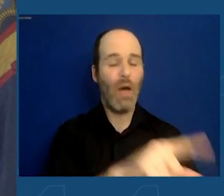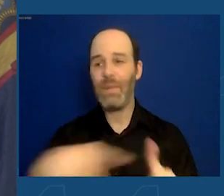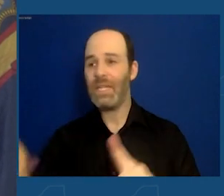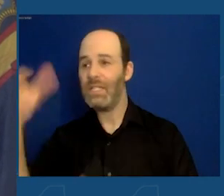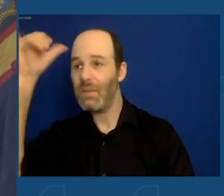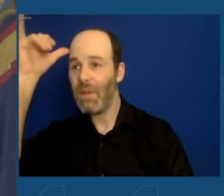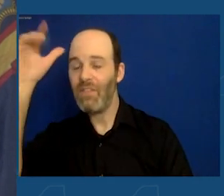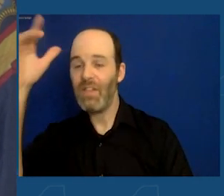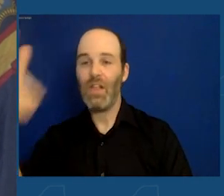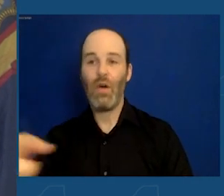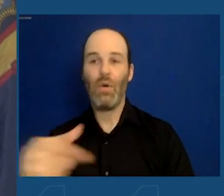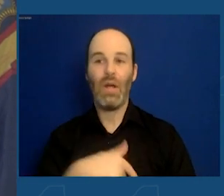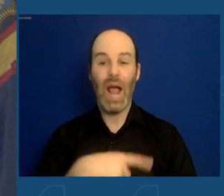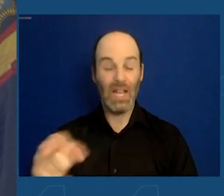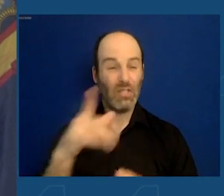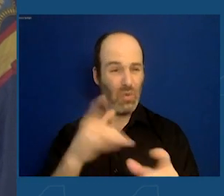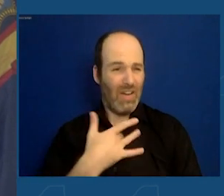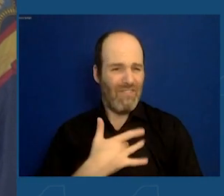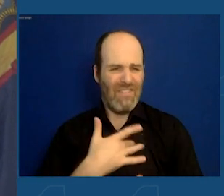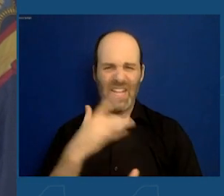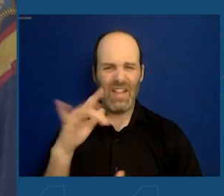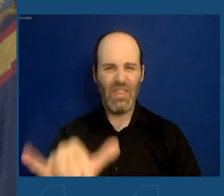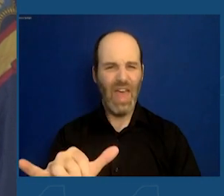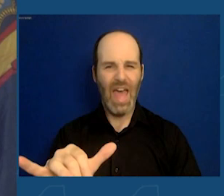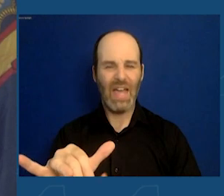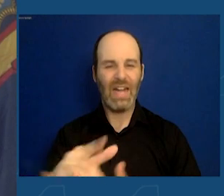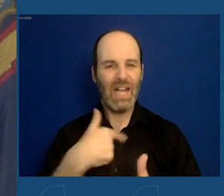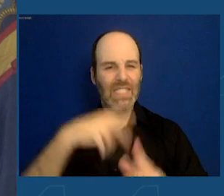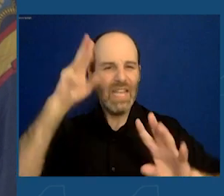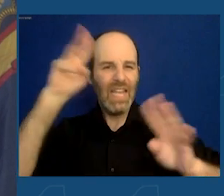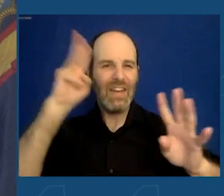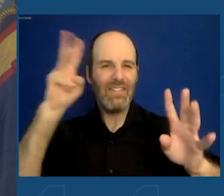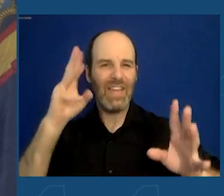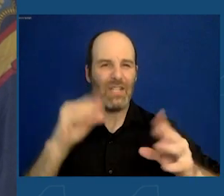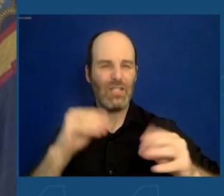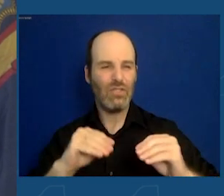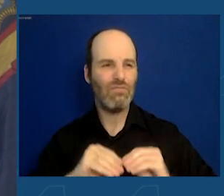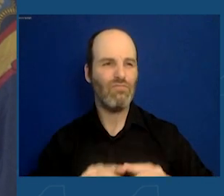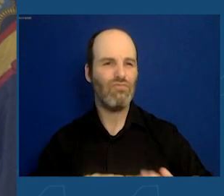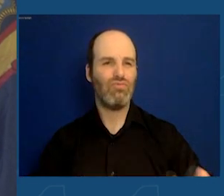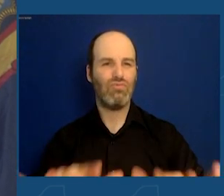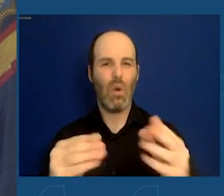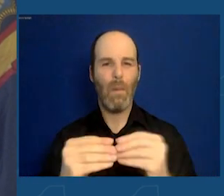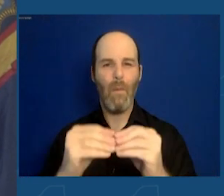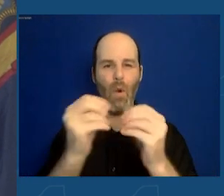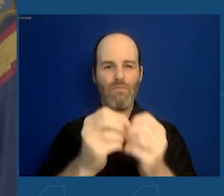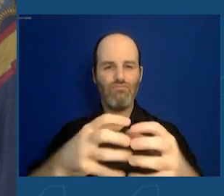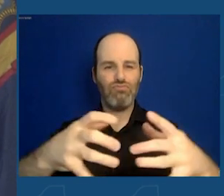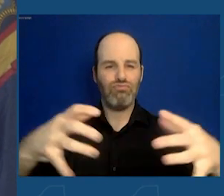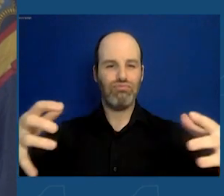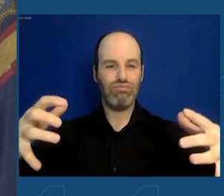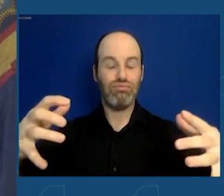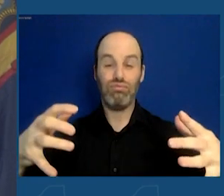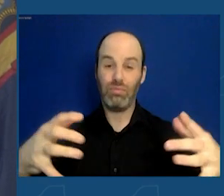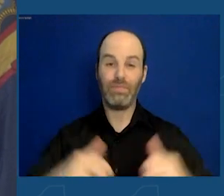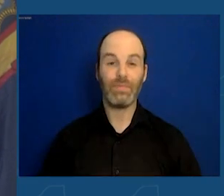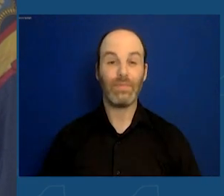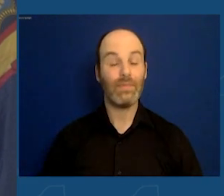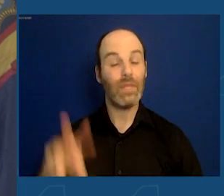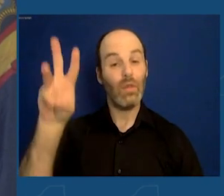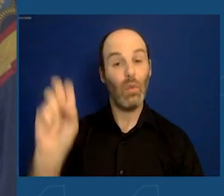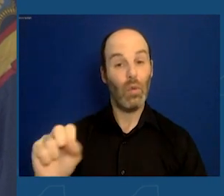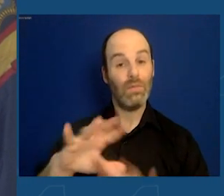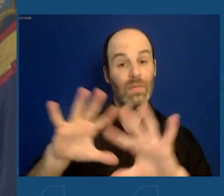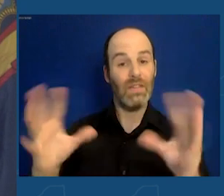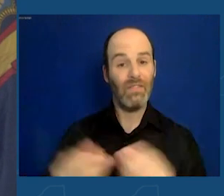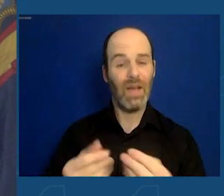really palpable as innovation fuels growth across diverse sectors. As part of the Wolfspeed family, we extend